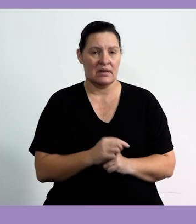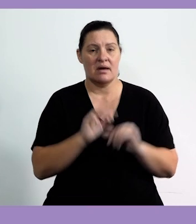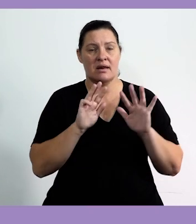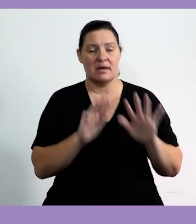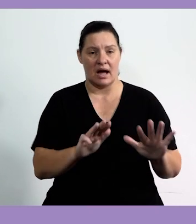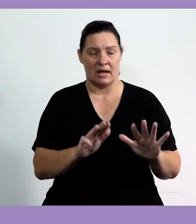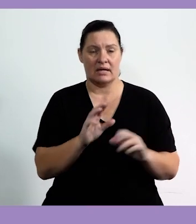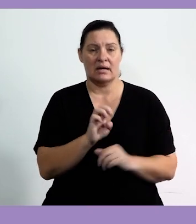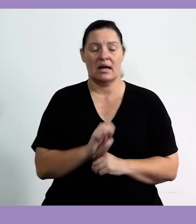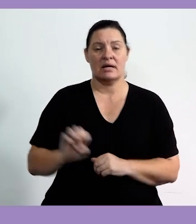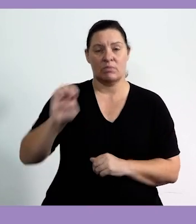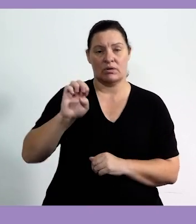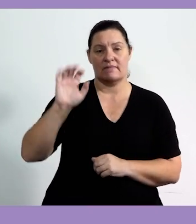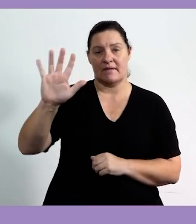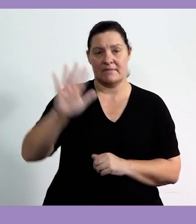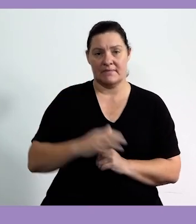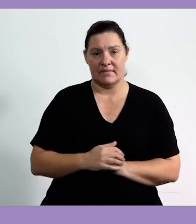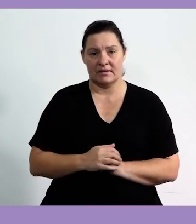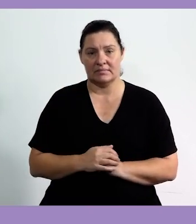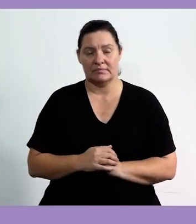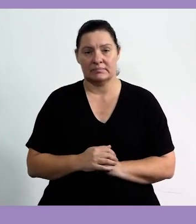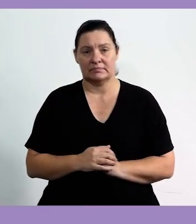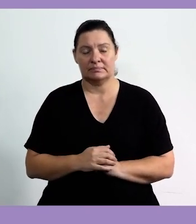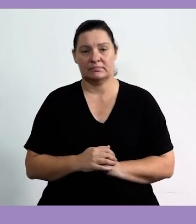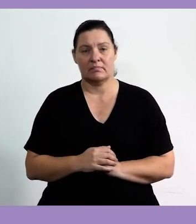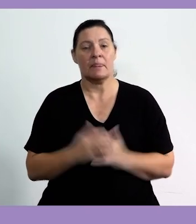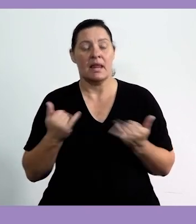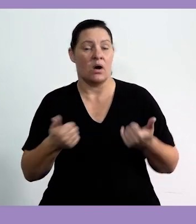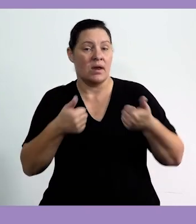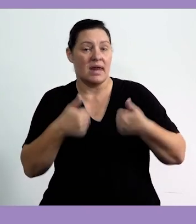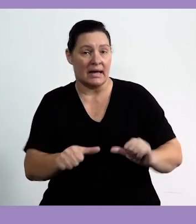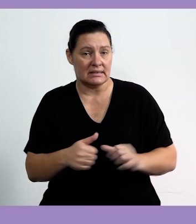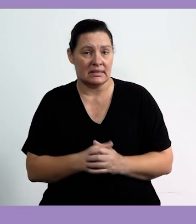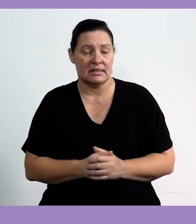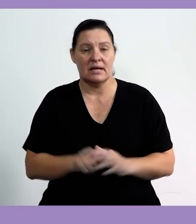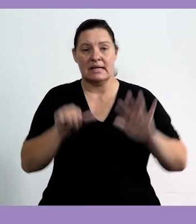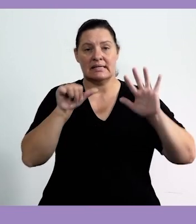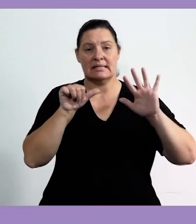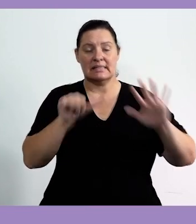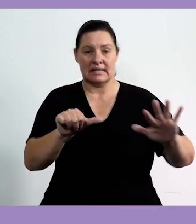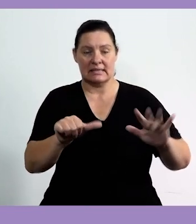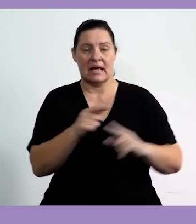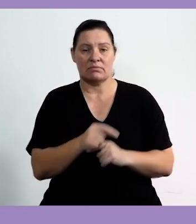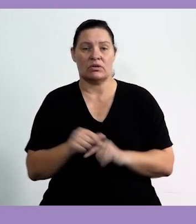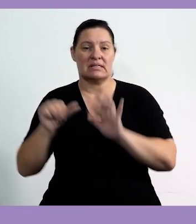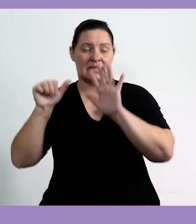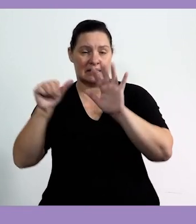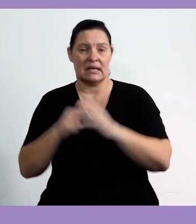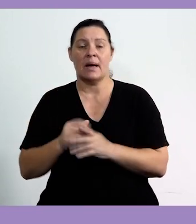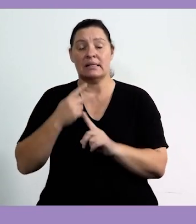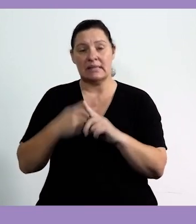of 9 to the exponent 5. Then our next one is 6 to the exponent